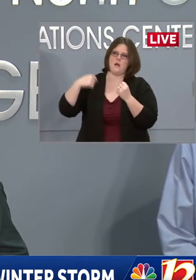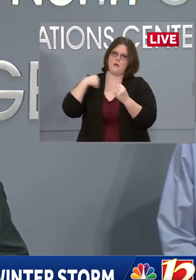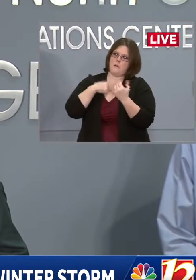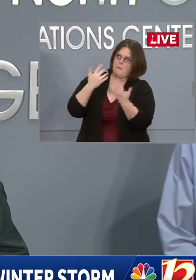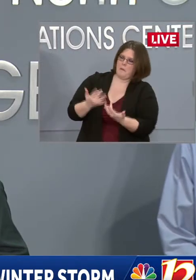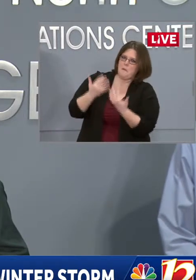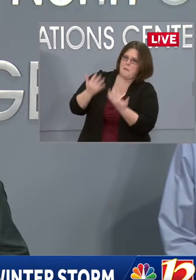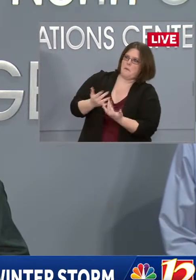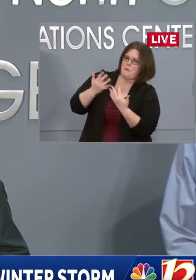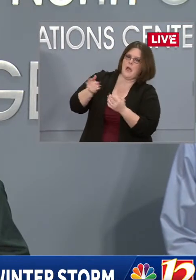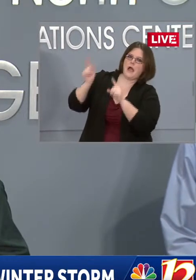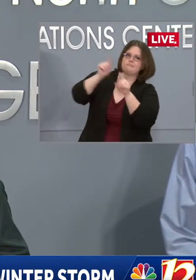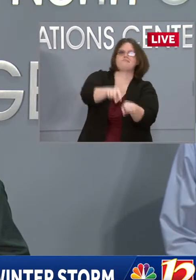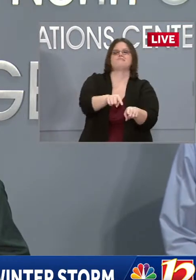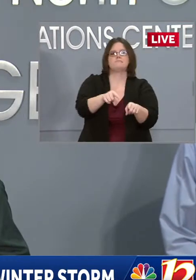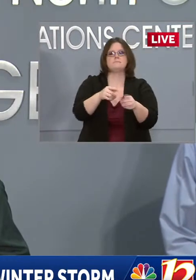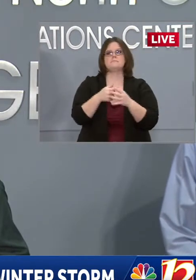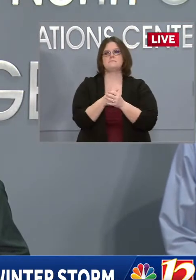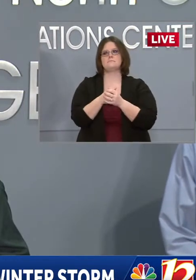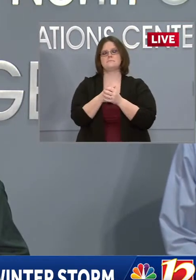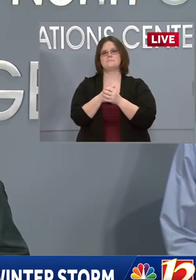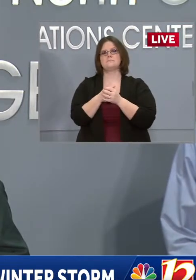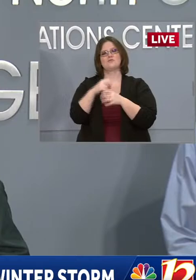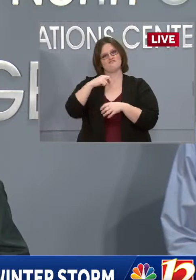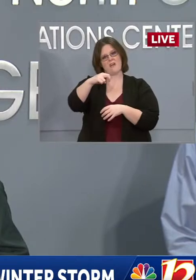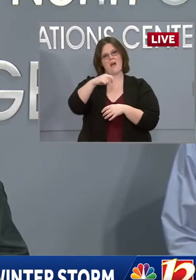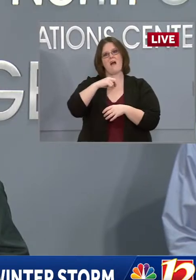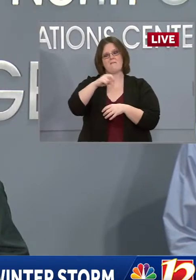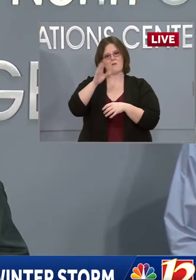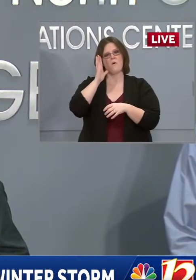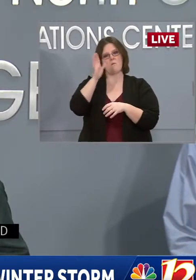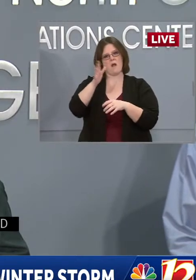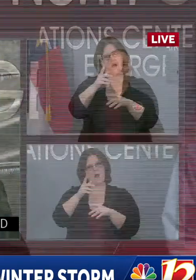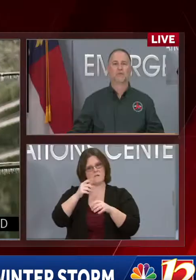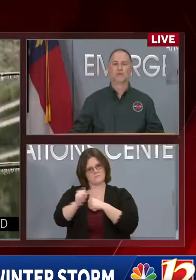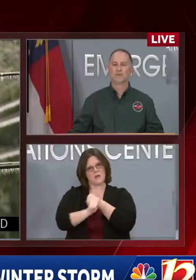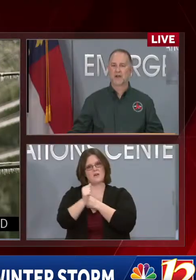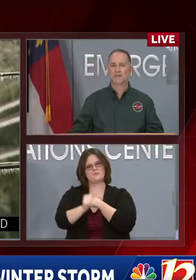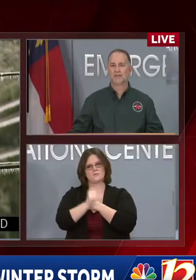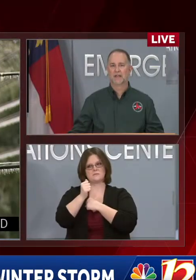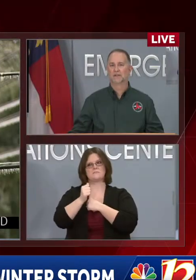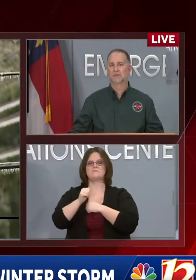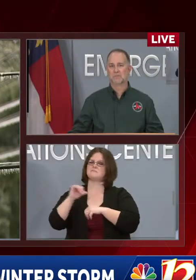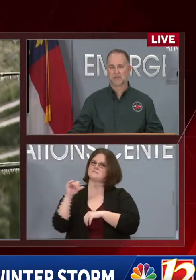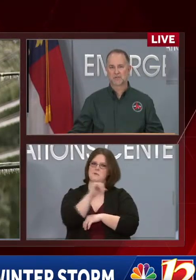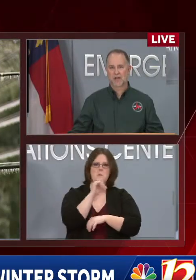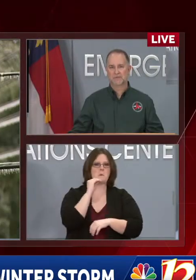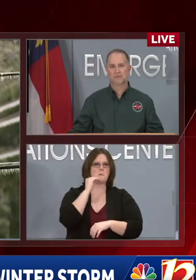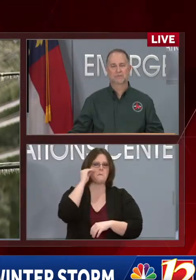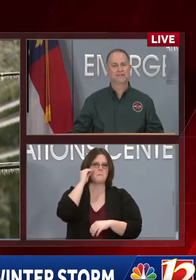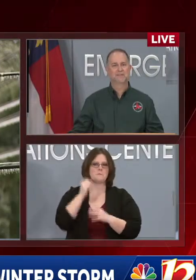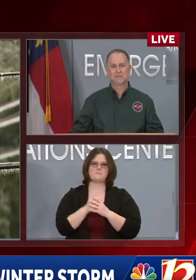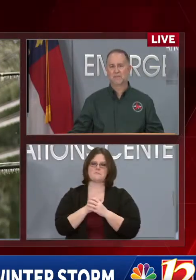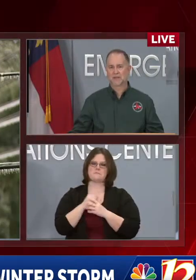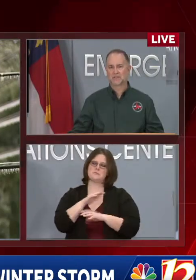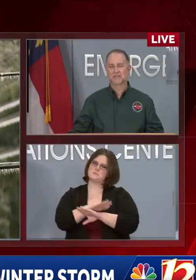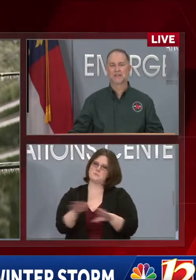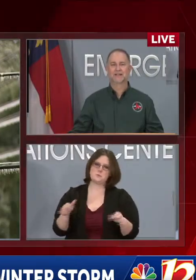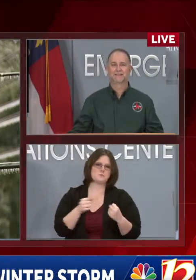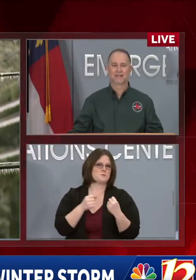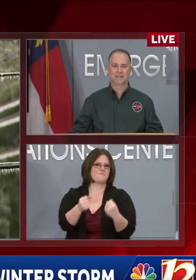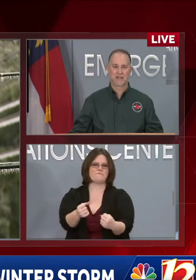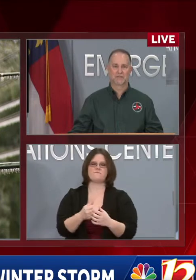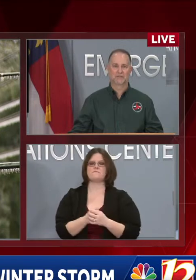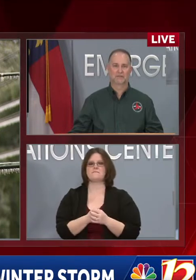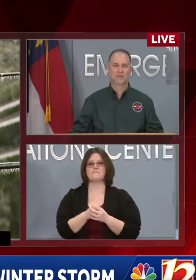storm. Please stay off the roads, protect yourself and your families. Avoid driving, and if you must travel, please be patient